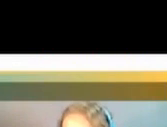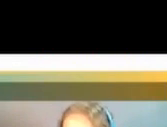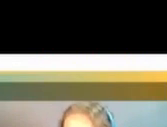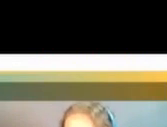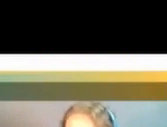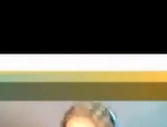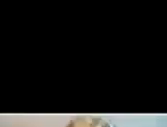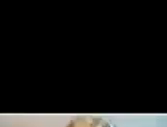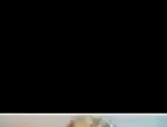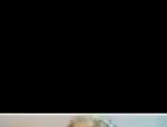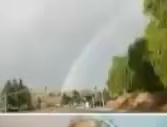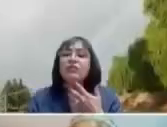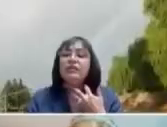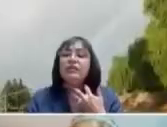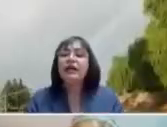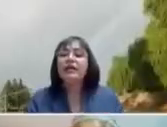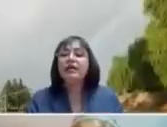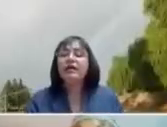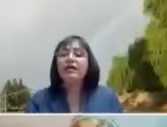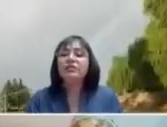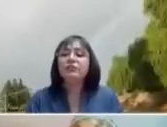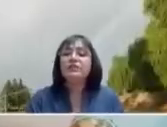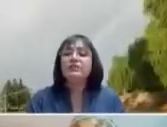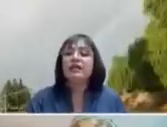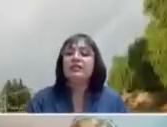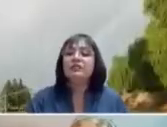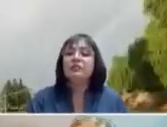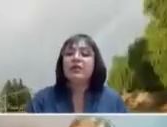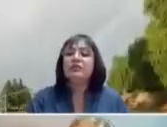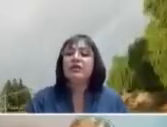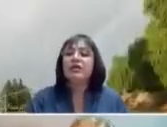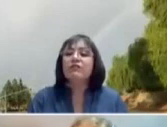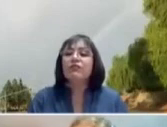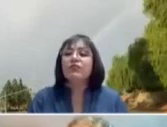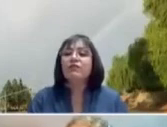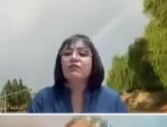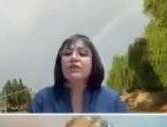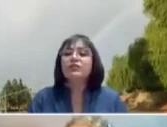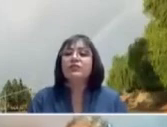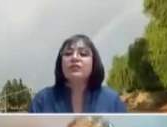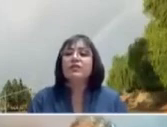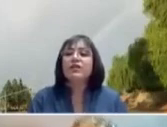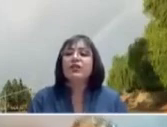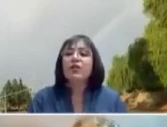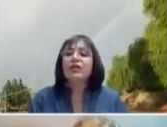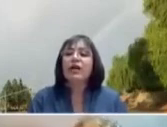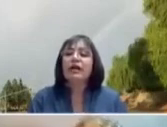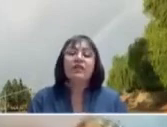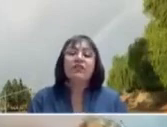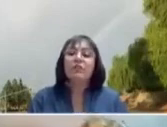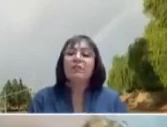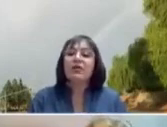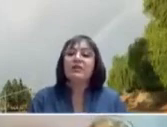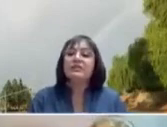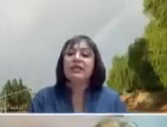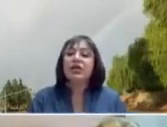Maria. Hi, thank you, Diana. I just want to thank Dr. Patrick for the information. You know, I care